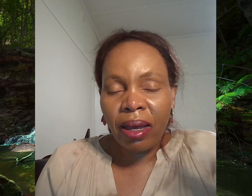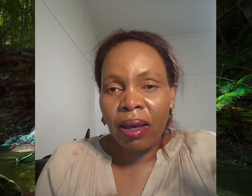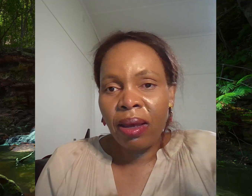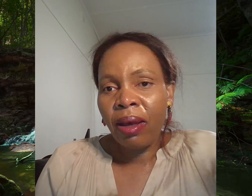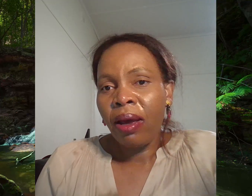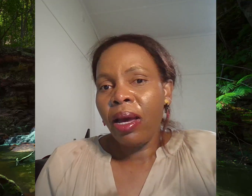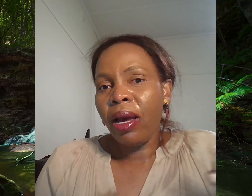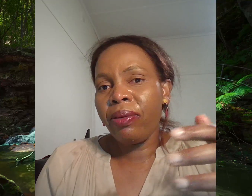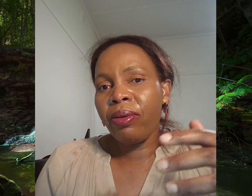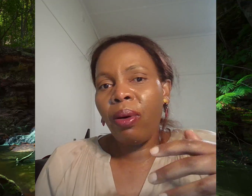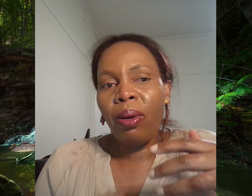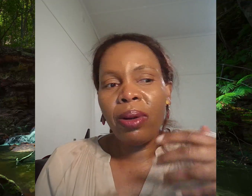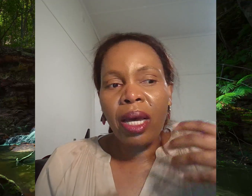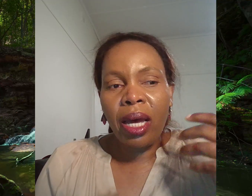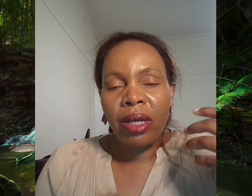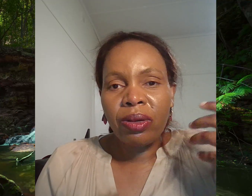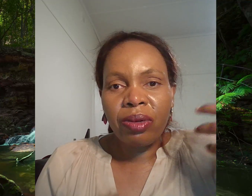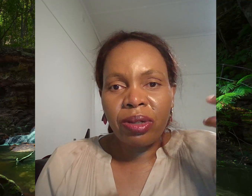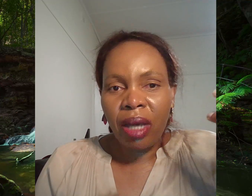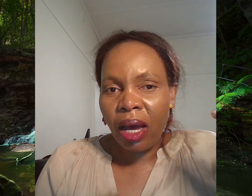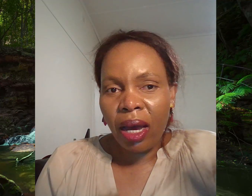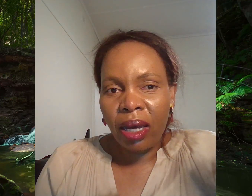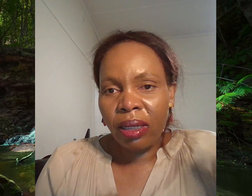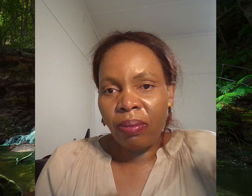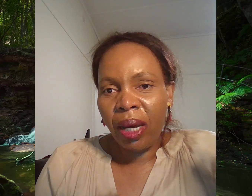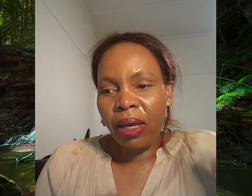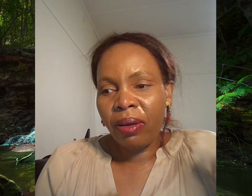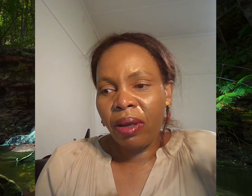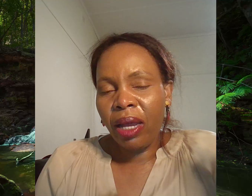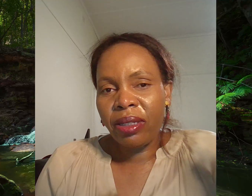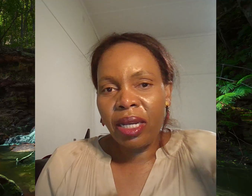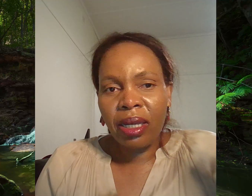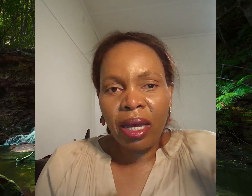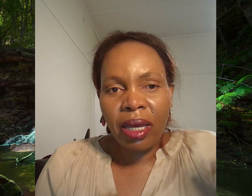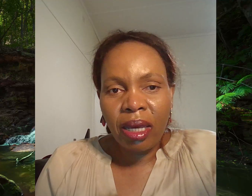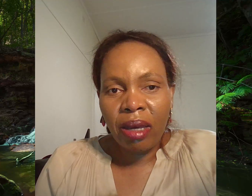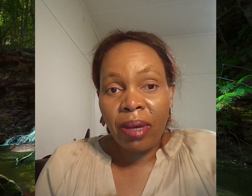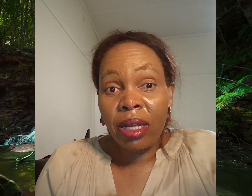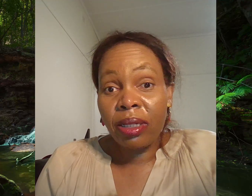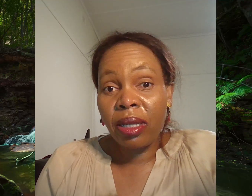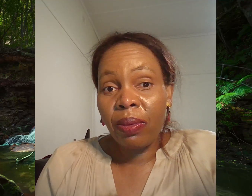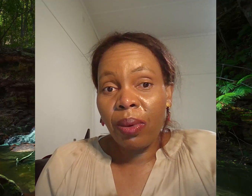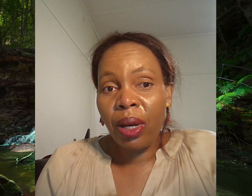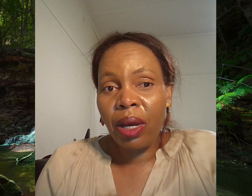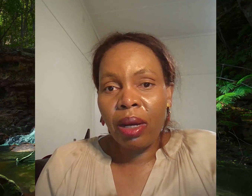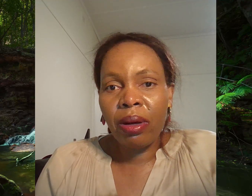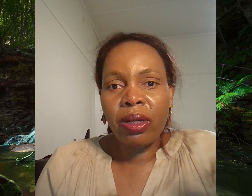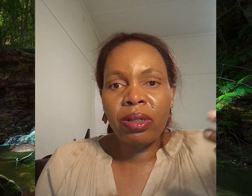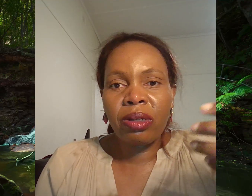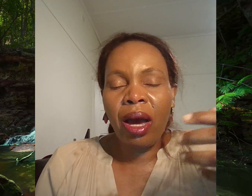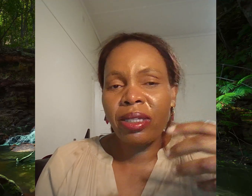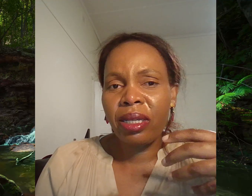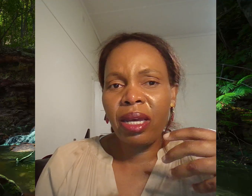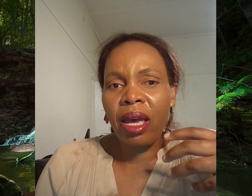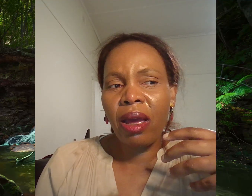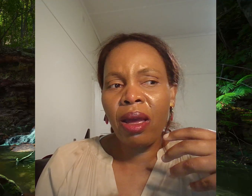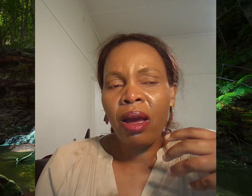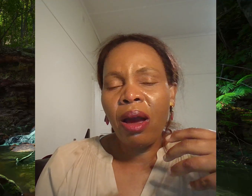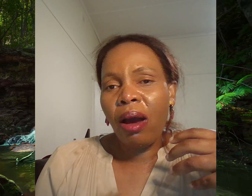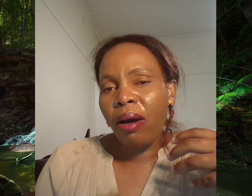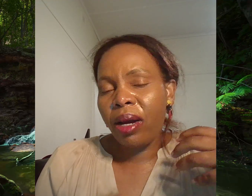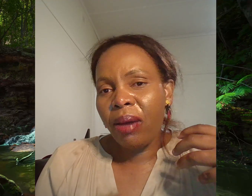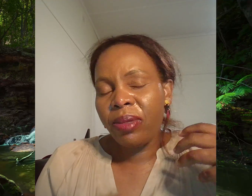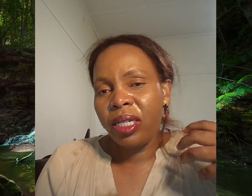harassed her and called her to resign by sending her emails at work and asking